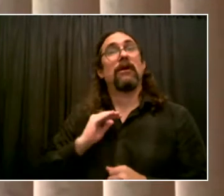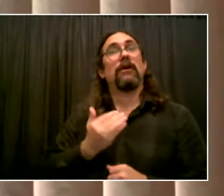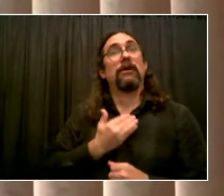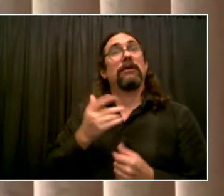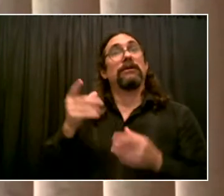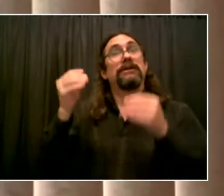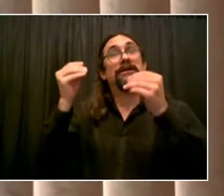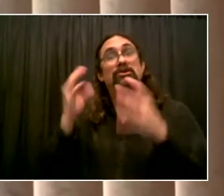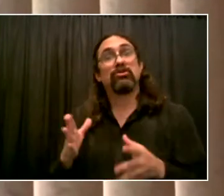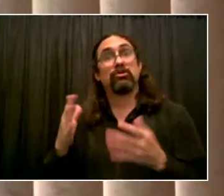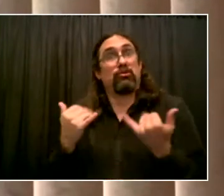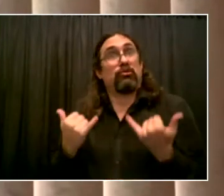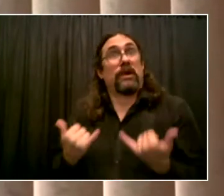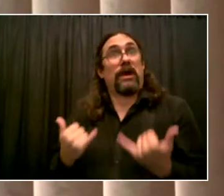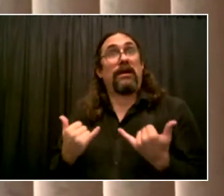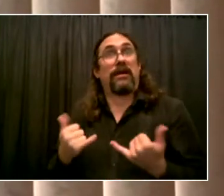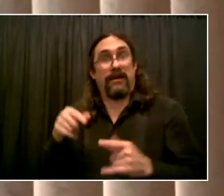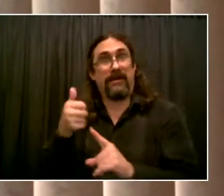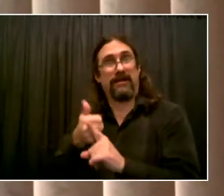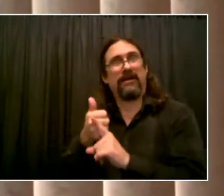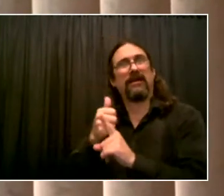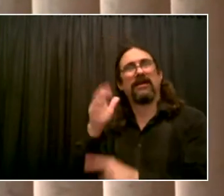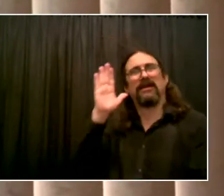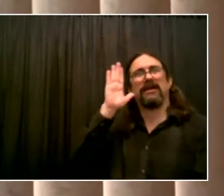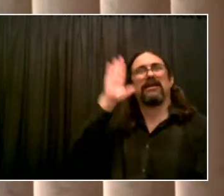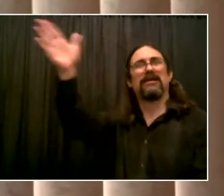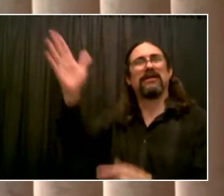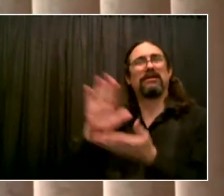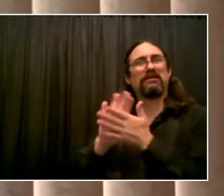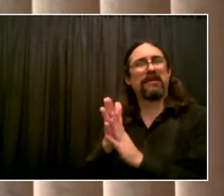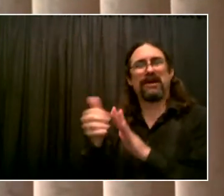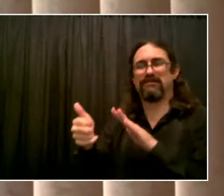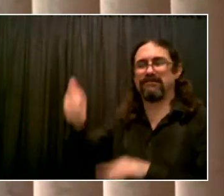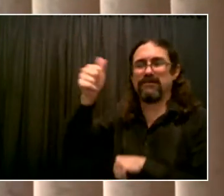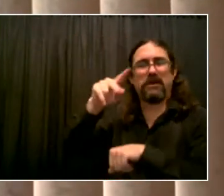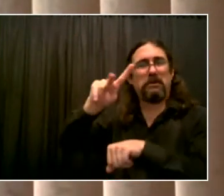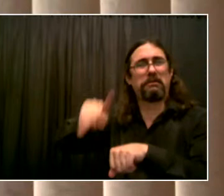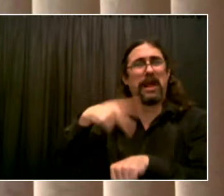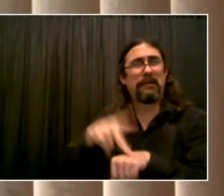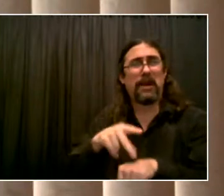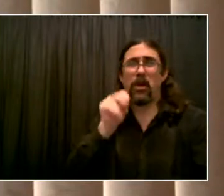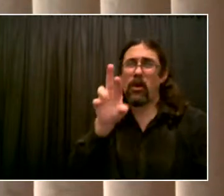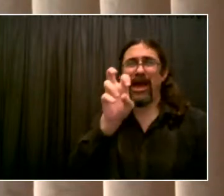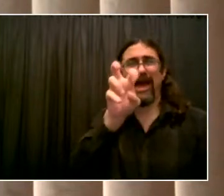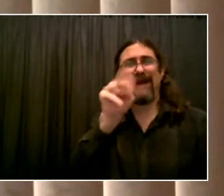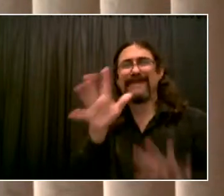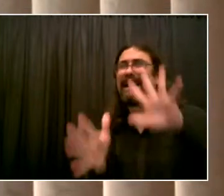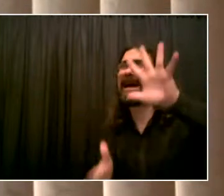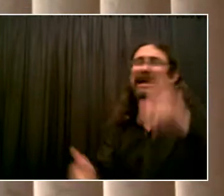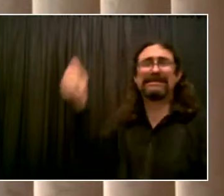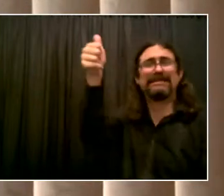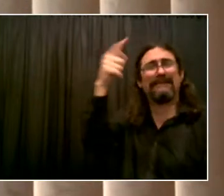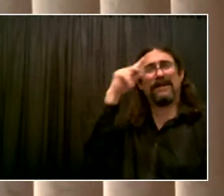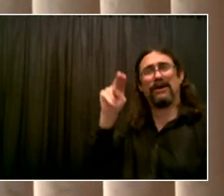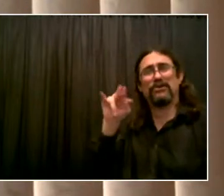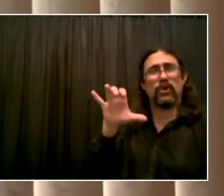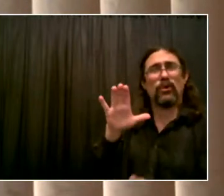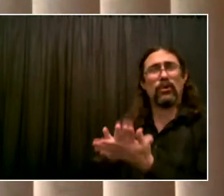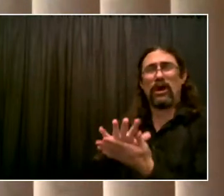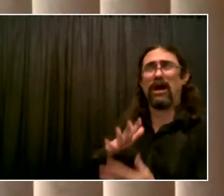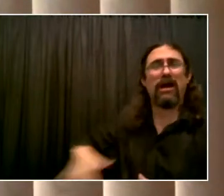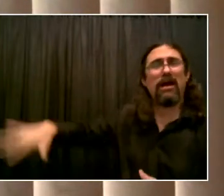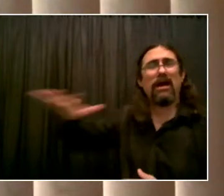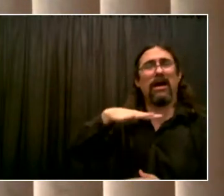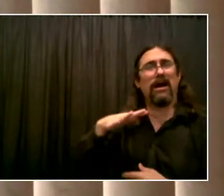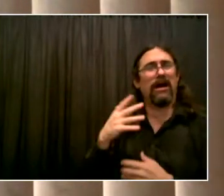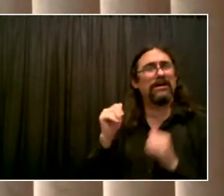New York City. There are so many thank yous across the board. I want to thank Chancellor Misha Porter for getting us also to the finish line. Thank you,